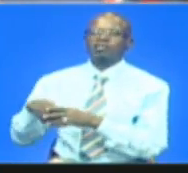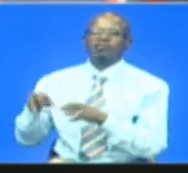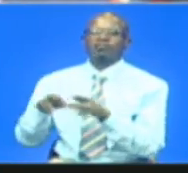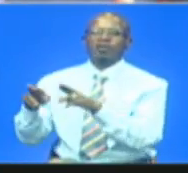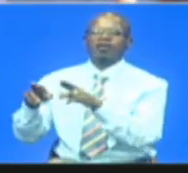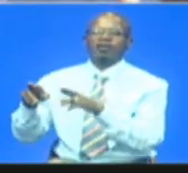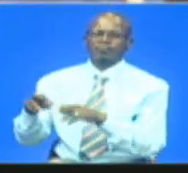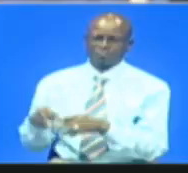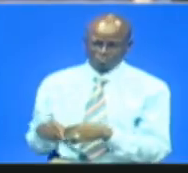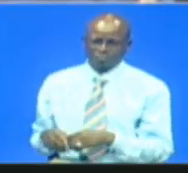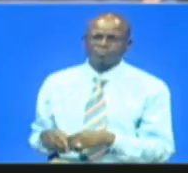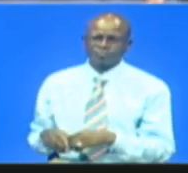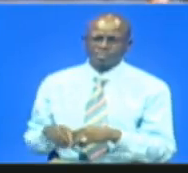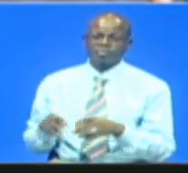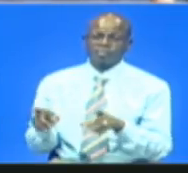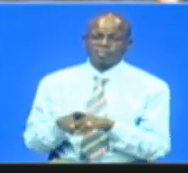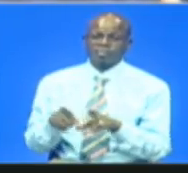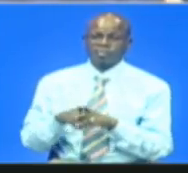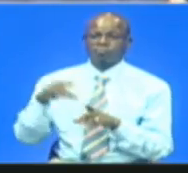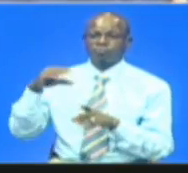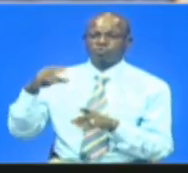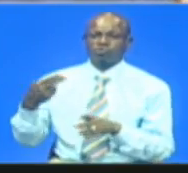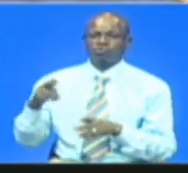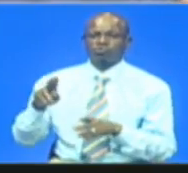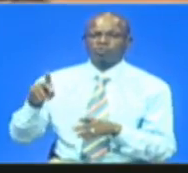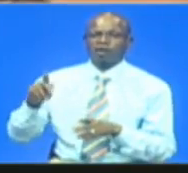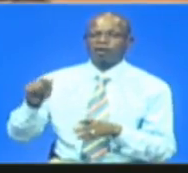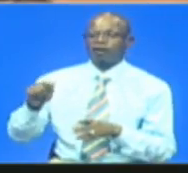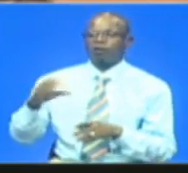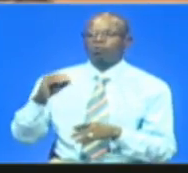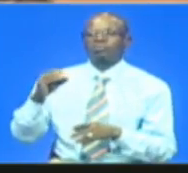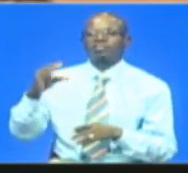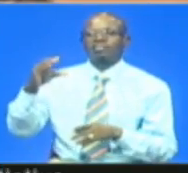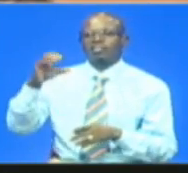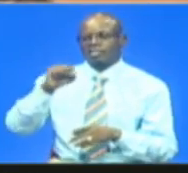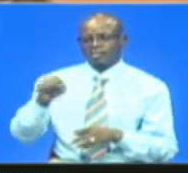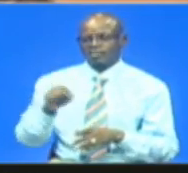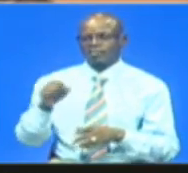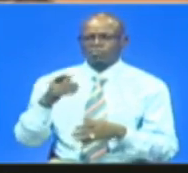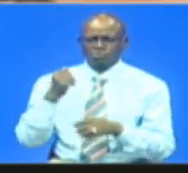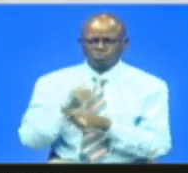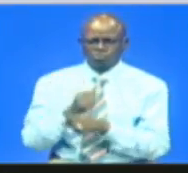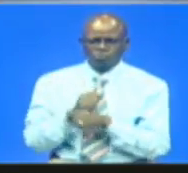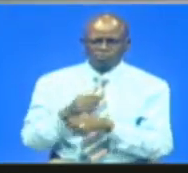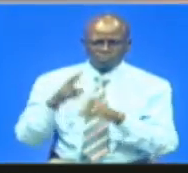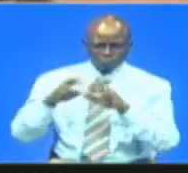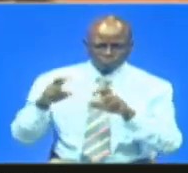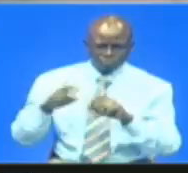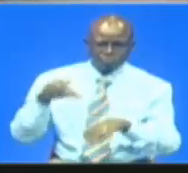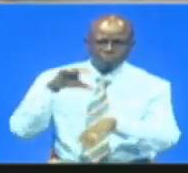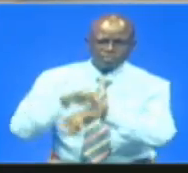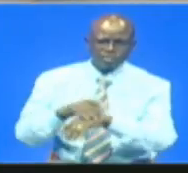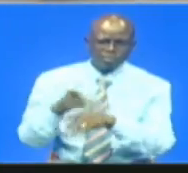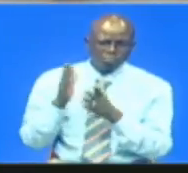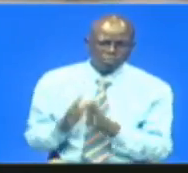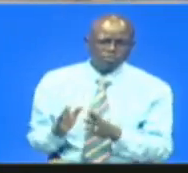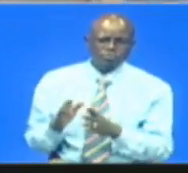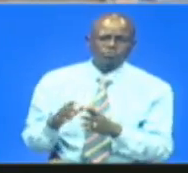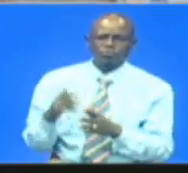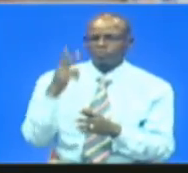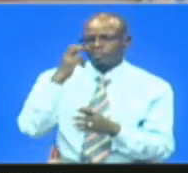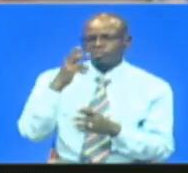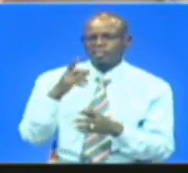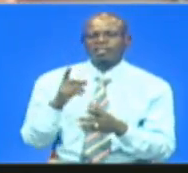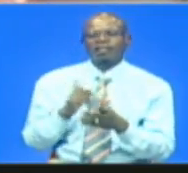who was effecting an arrest following leads at a butchery in Ugweri in Embu County, was hacked by a suspect who he